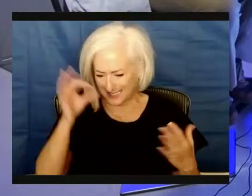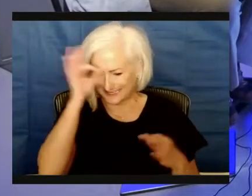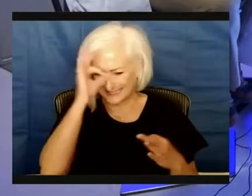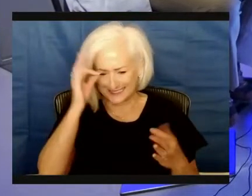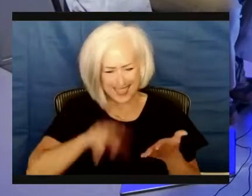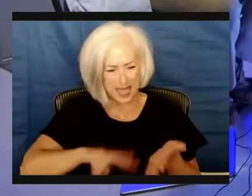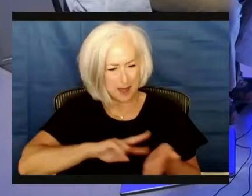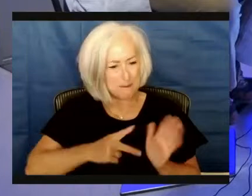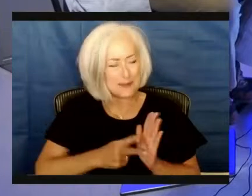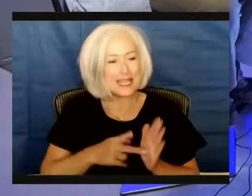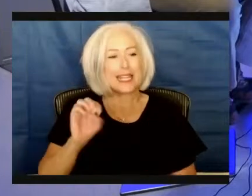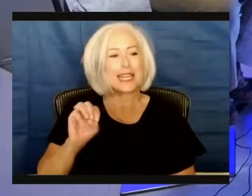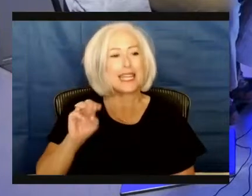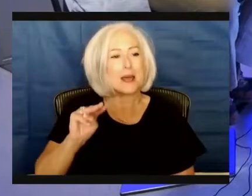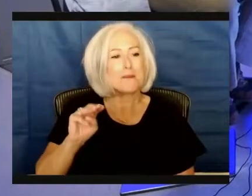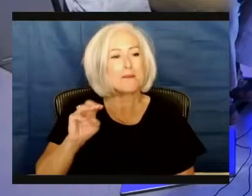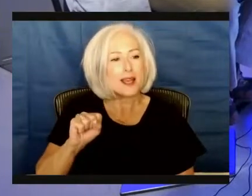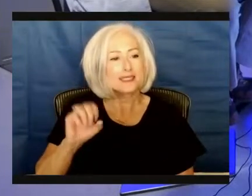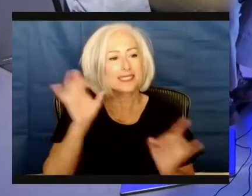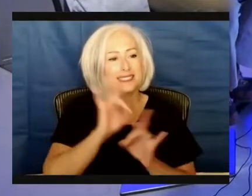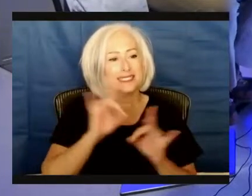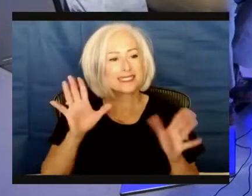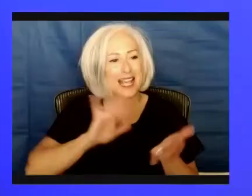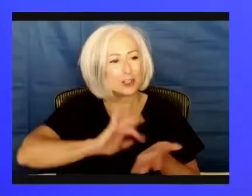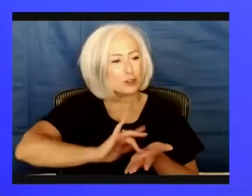disaster medicine? How does it work in a mass